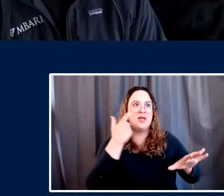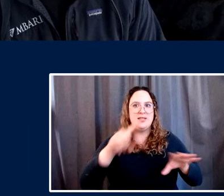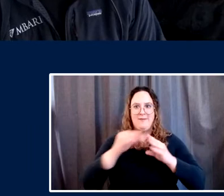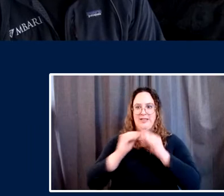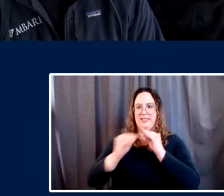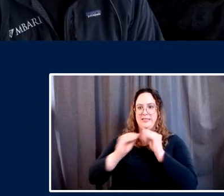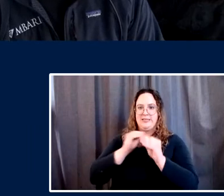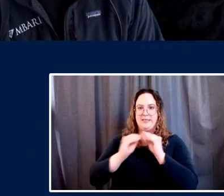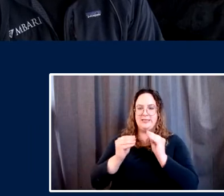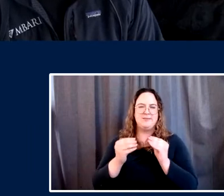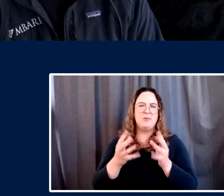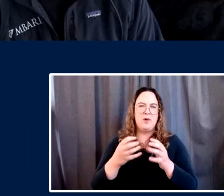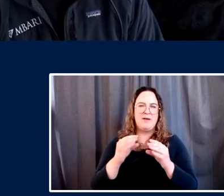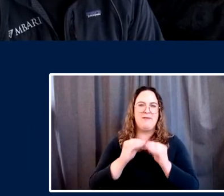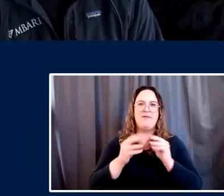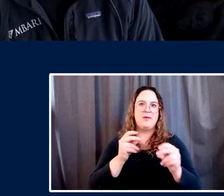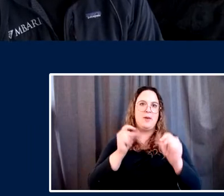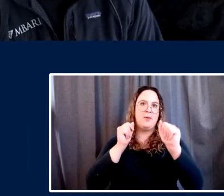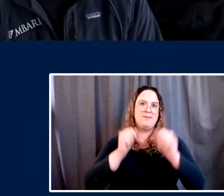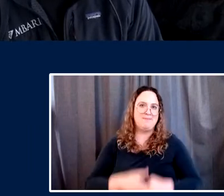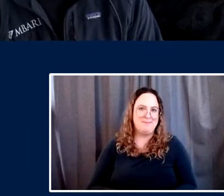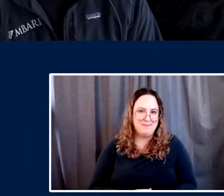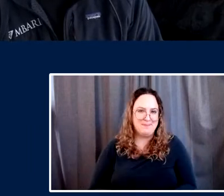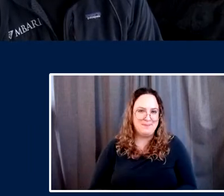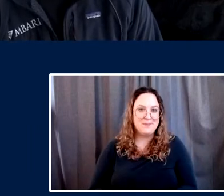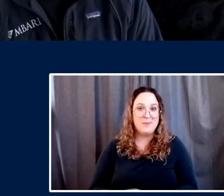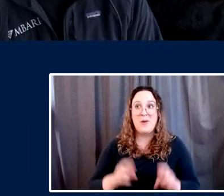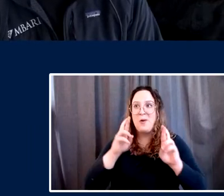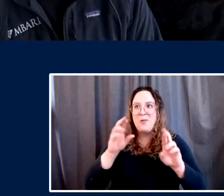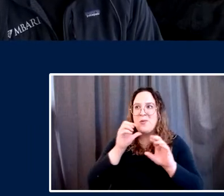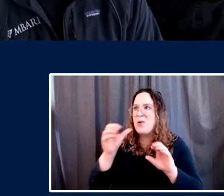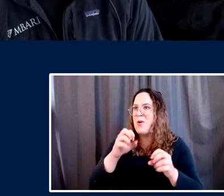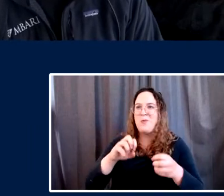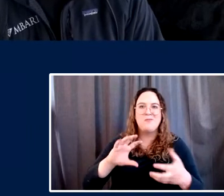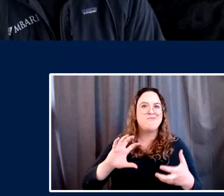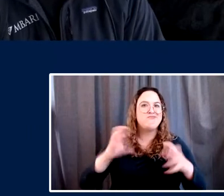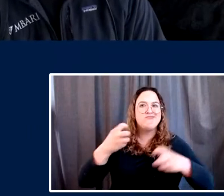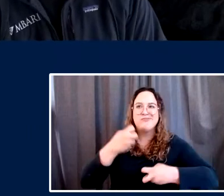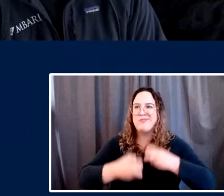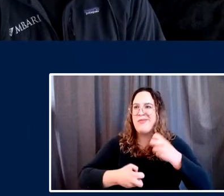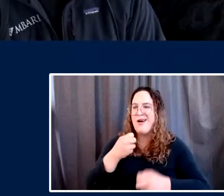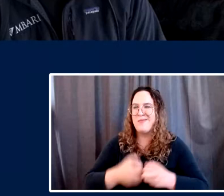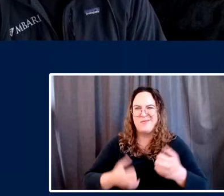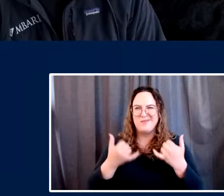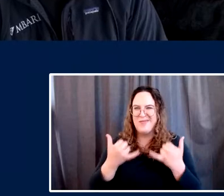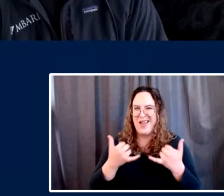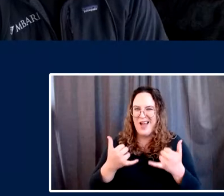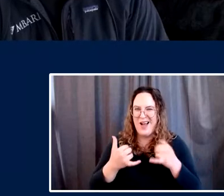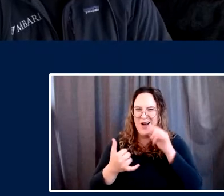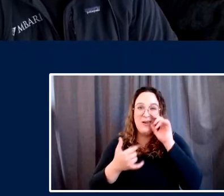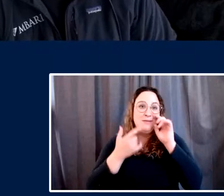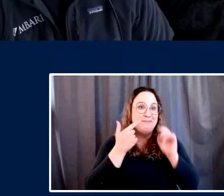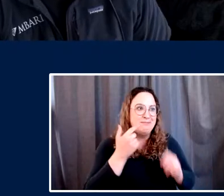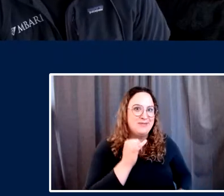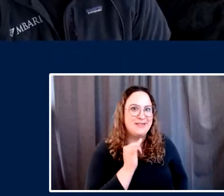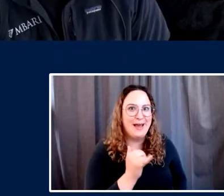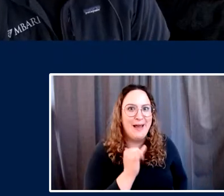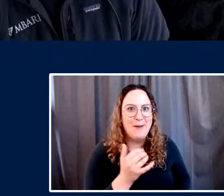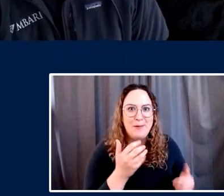Well, I hope you don't experience any of those problems on this expedition. We have one more question coming in from the